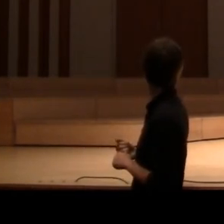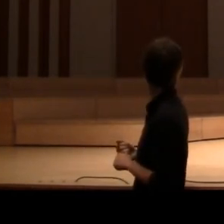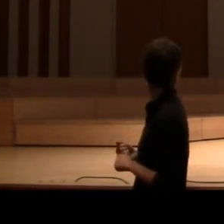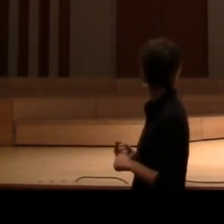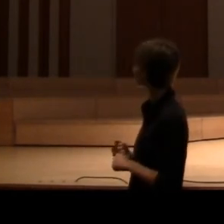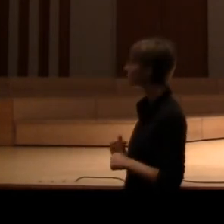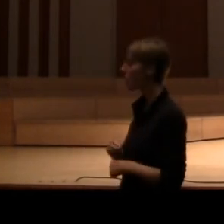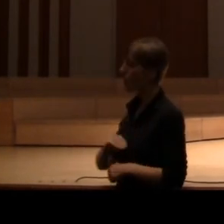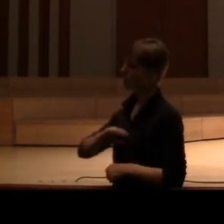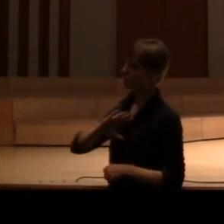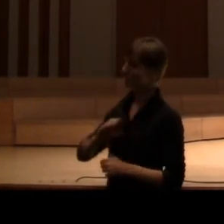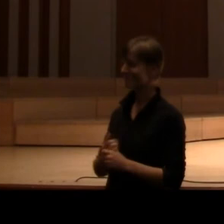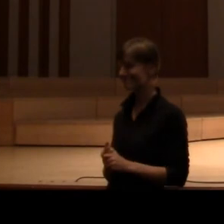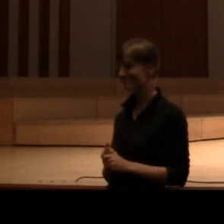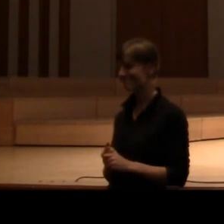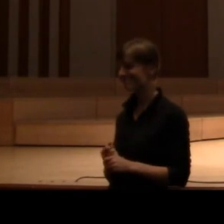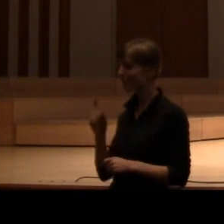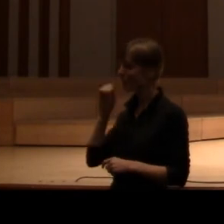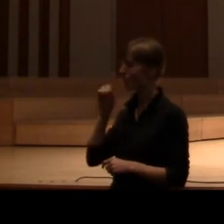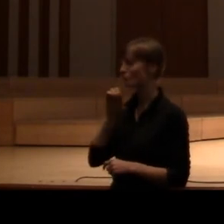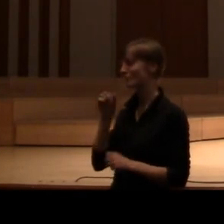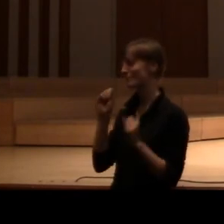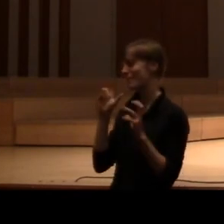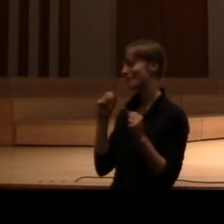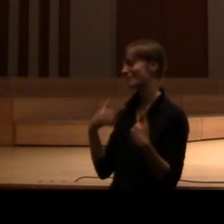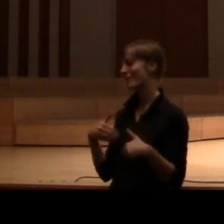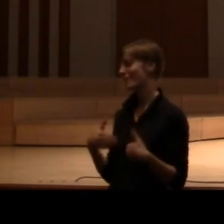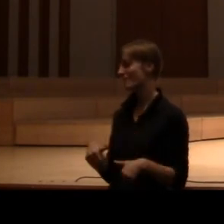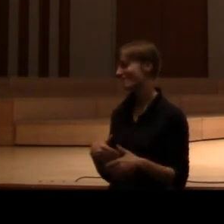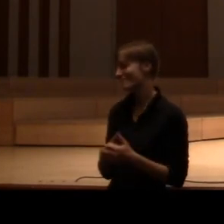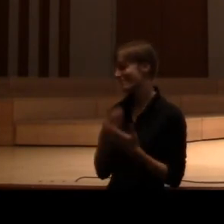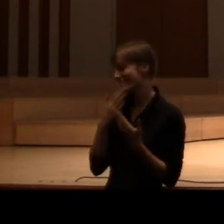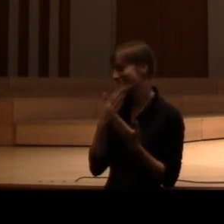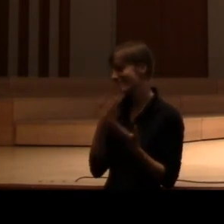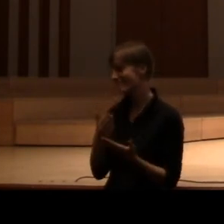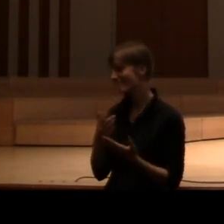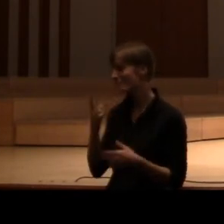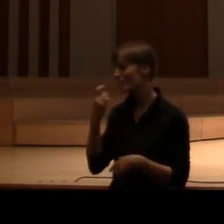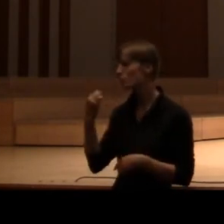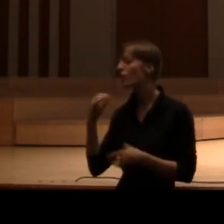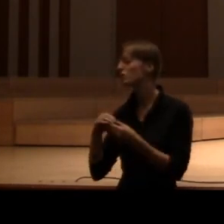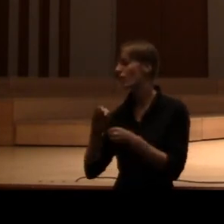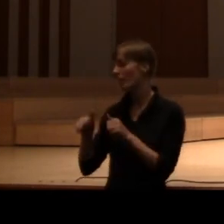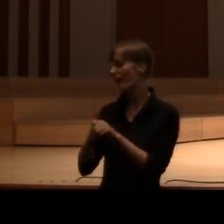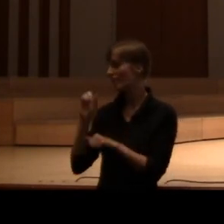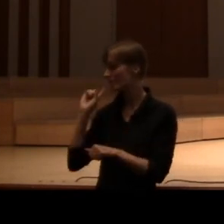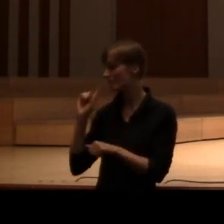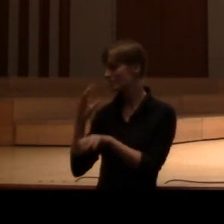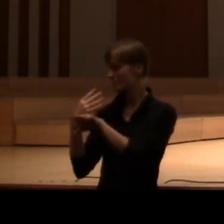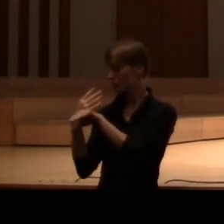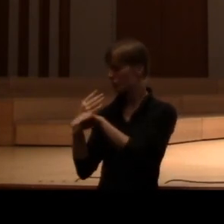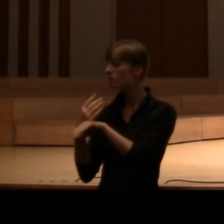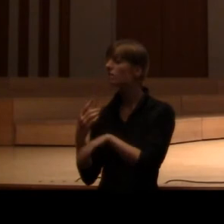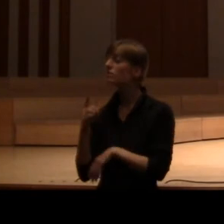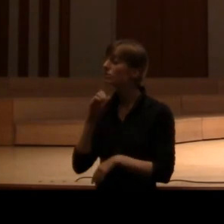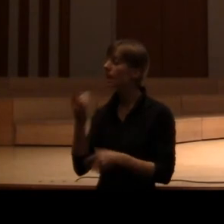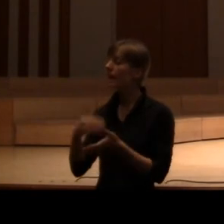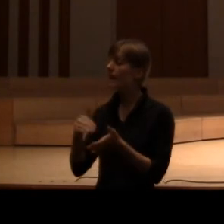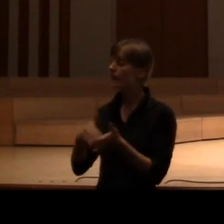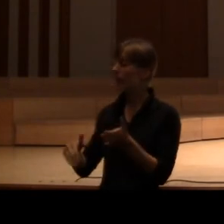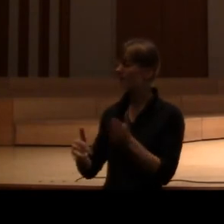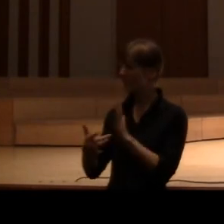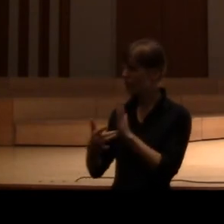to be an author, which I thought was really amazing of them, because also one of the stories behind this video conference was that again and again,